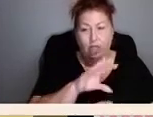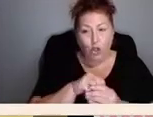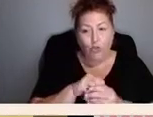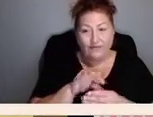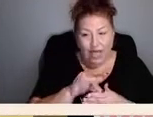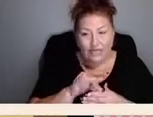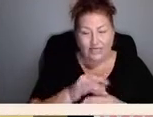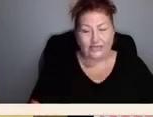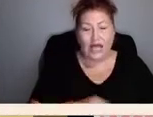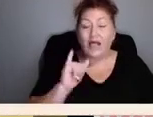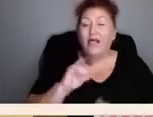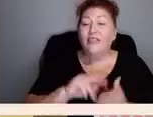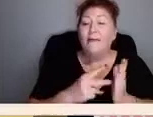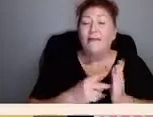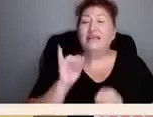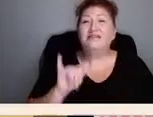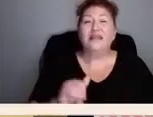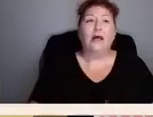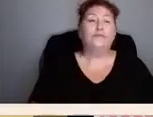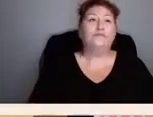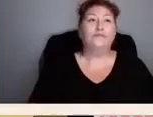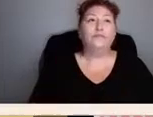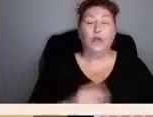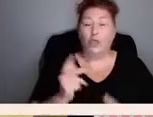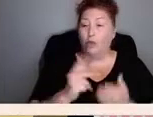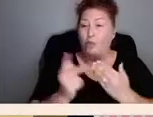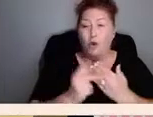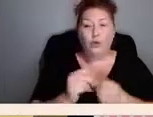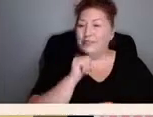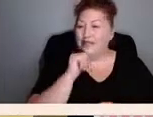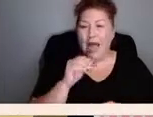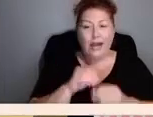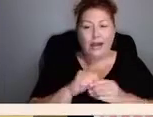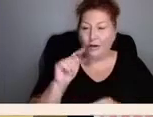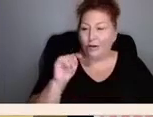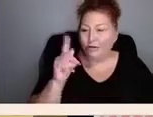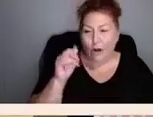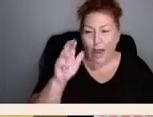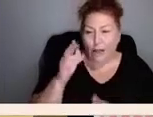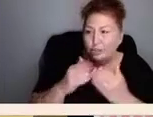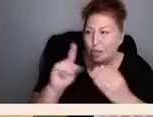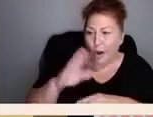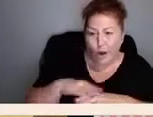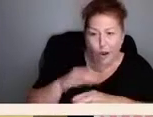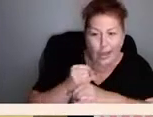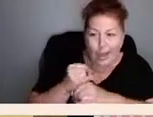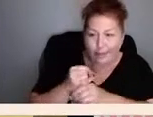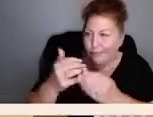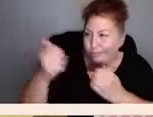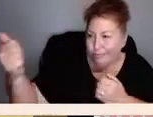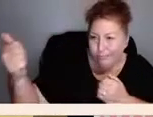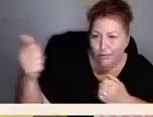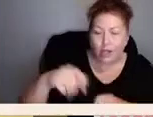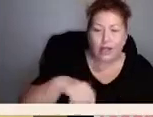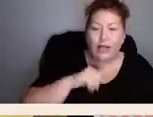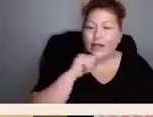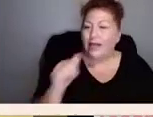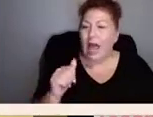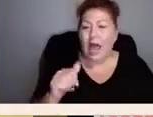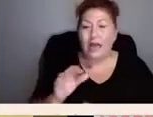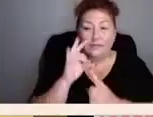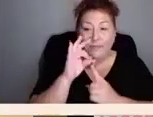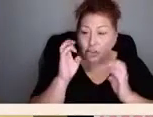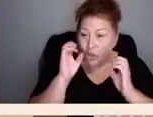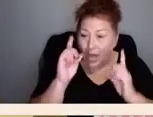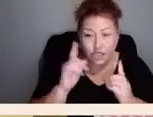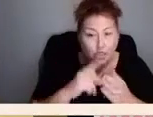context. That means that the programs are not in a trailer somewhere on campus or in a unit. It's not a special ed